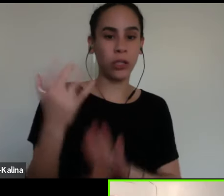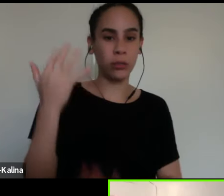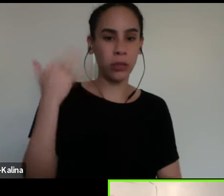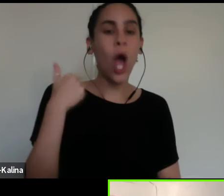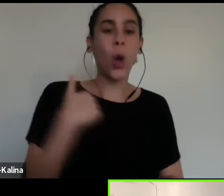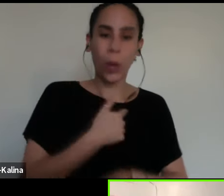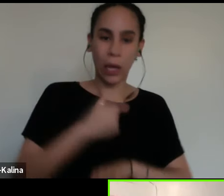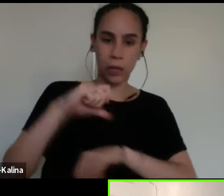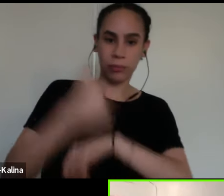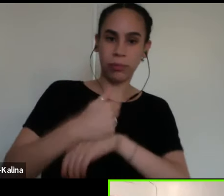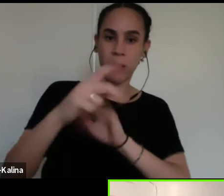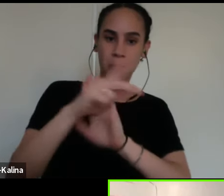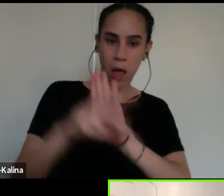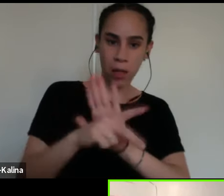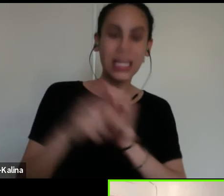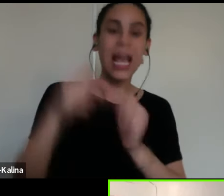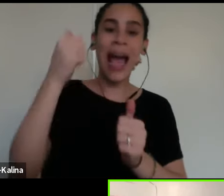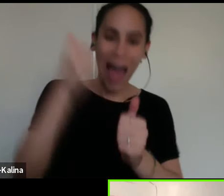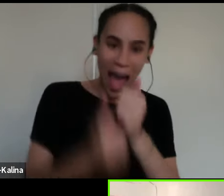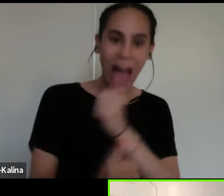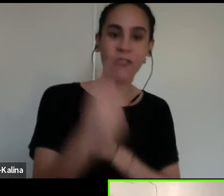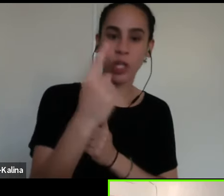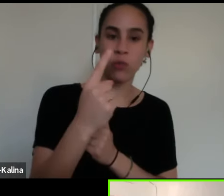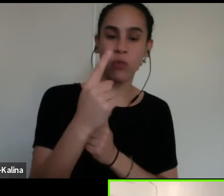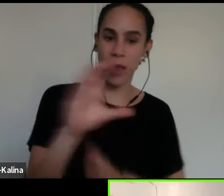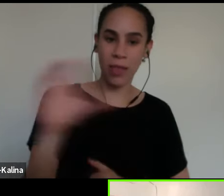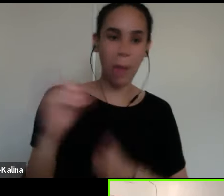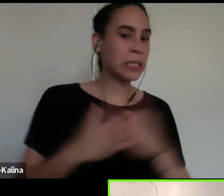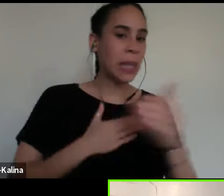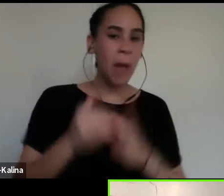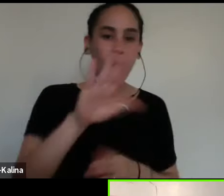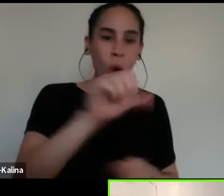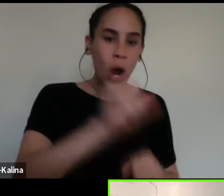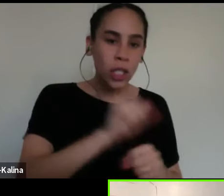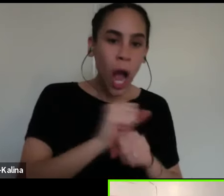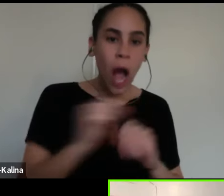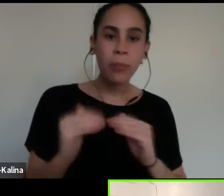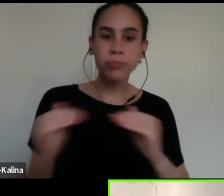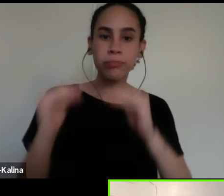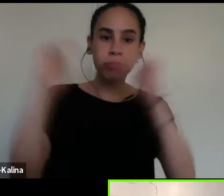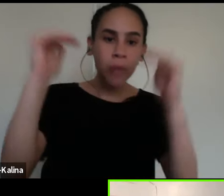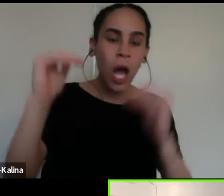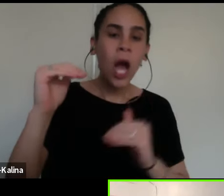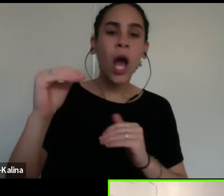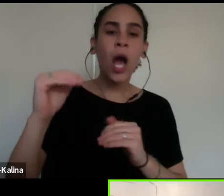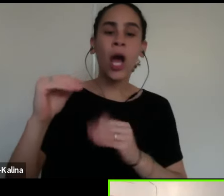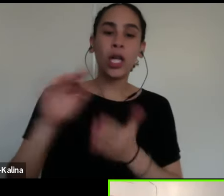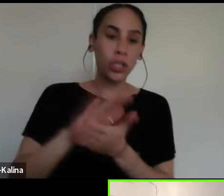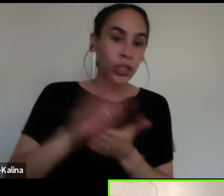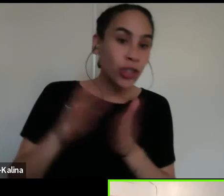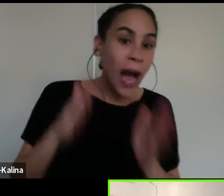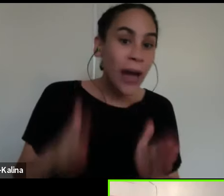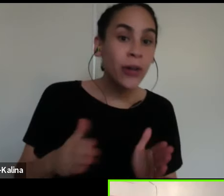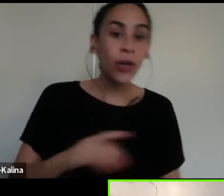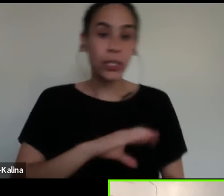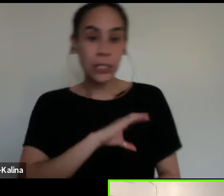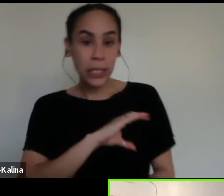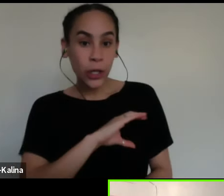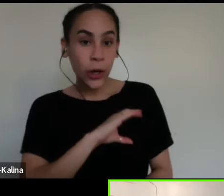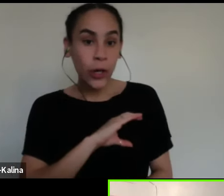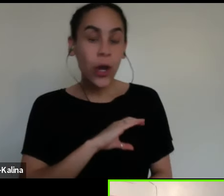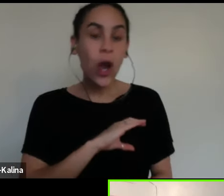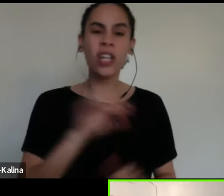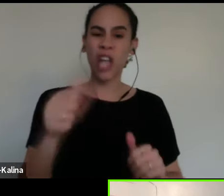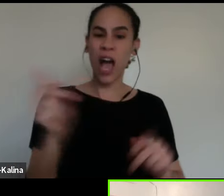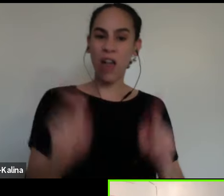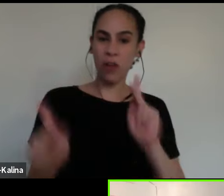policy that everybody in the company, no matter what their job, and we employ janitors and security guards and other folks who help us with our buildings and